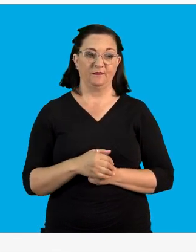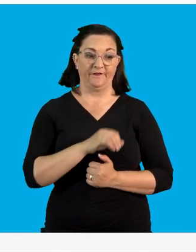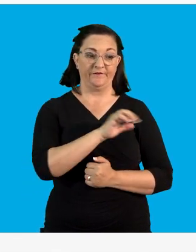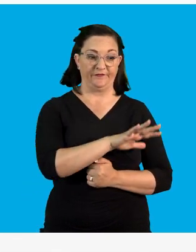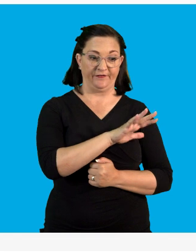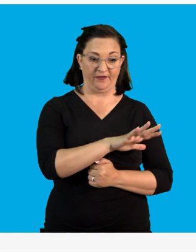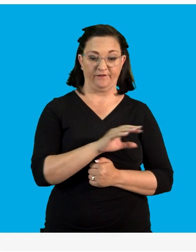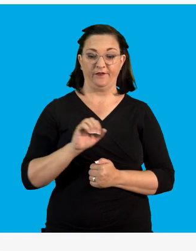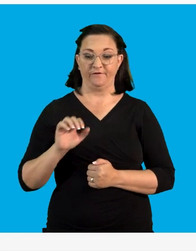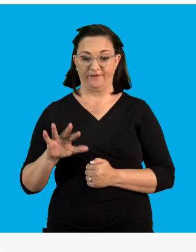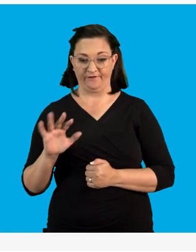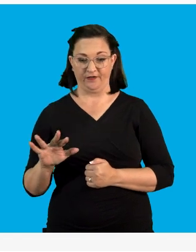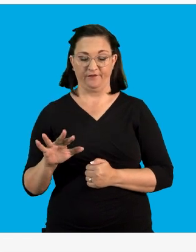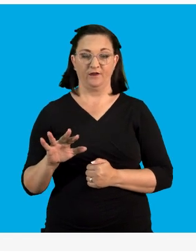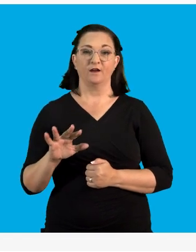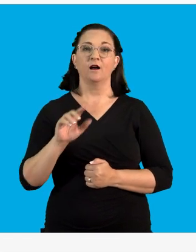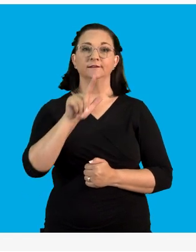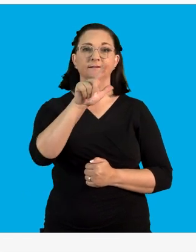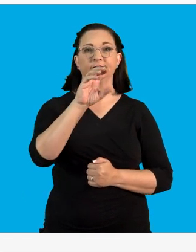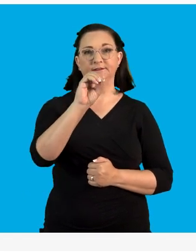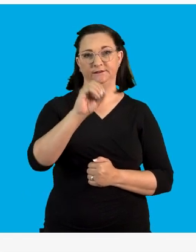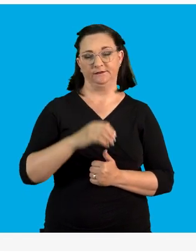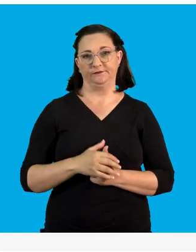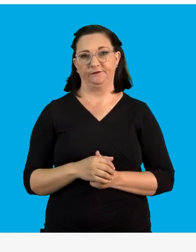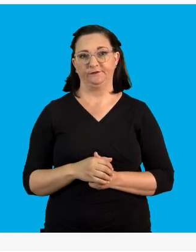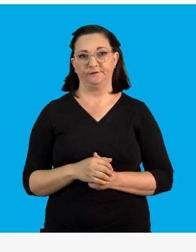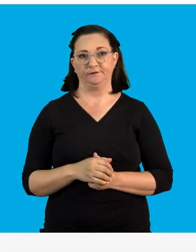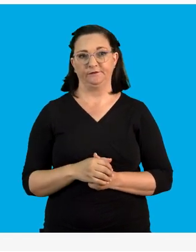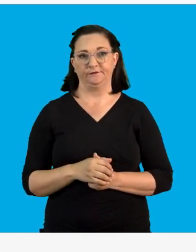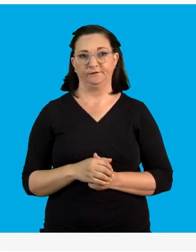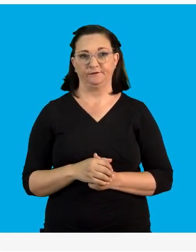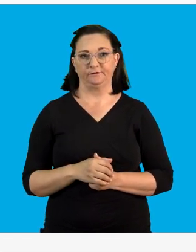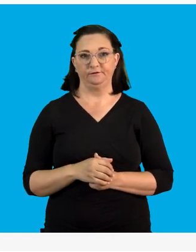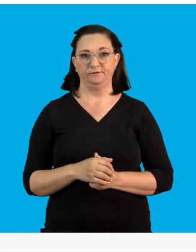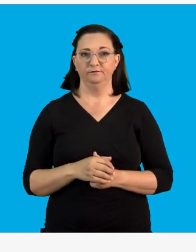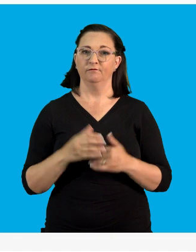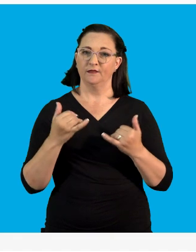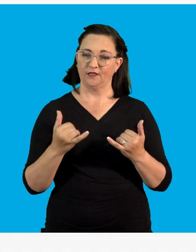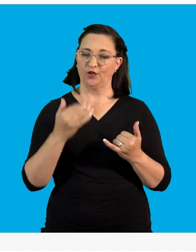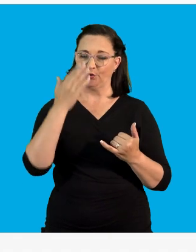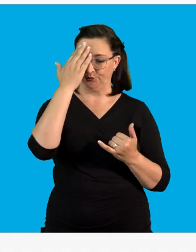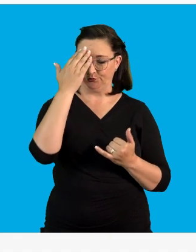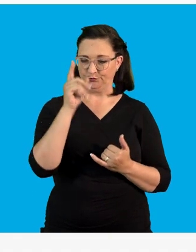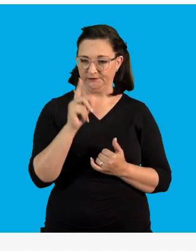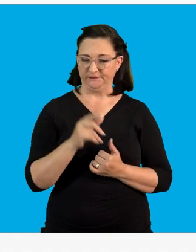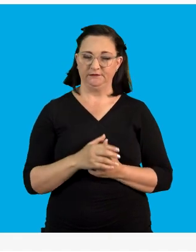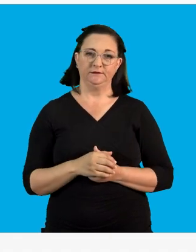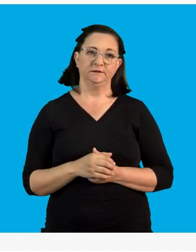triangle that has 55 degrees, and 70 degrees. And therefore, now we are